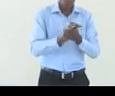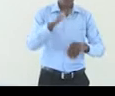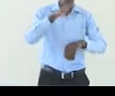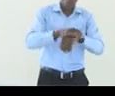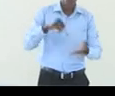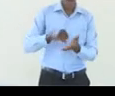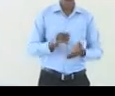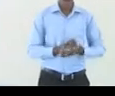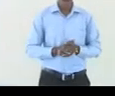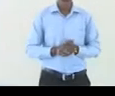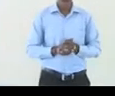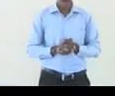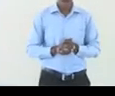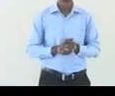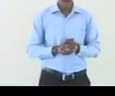it.